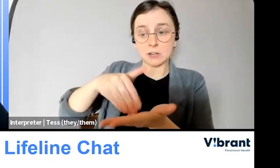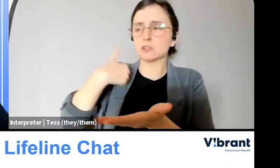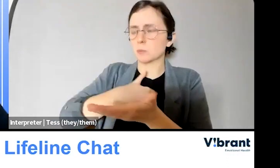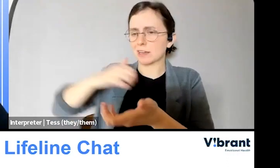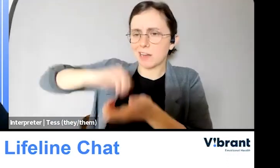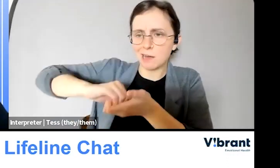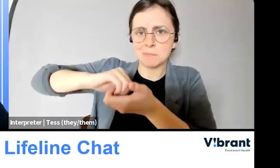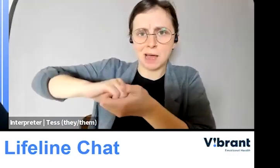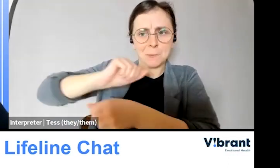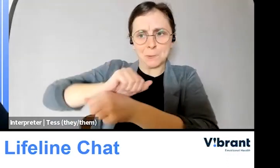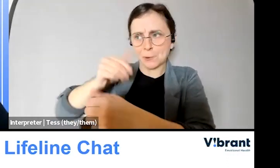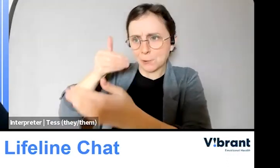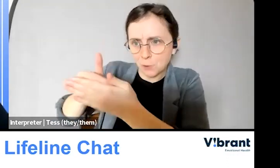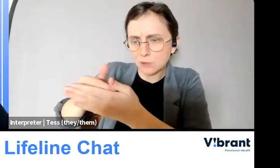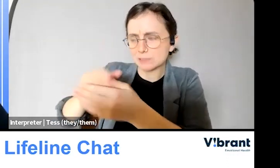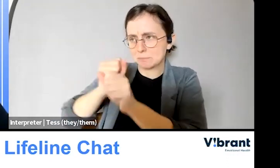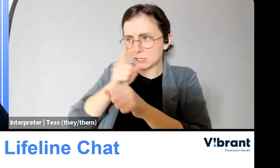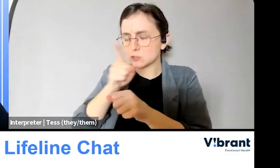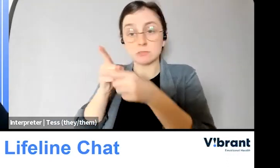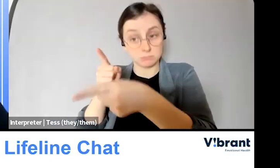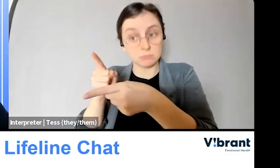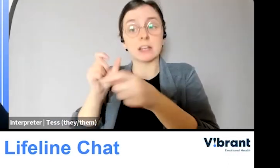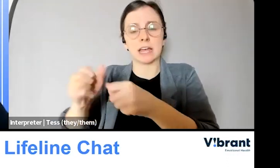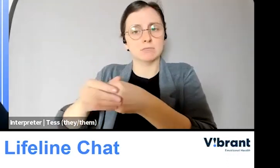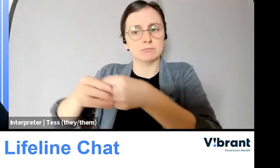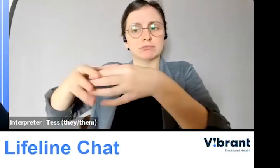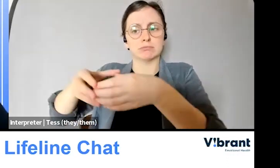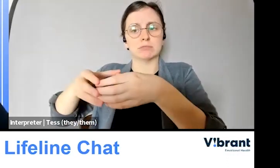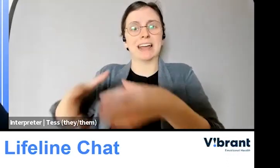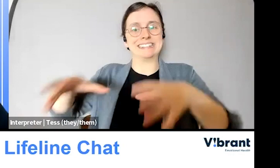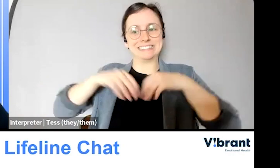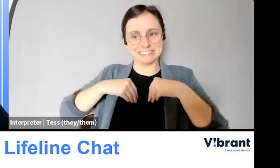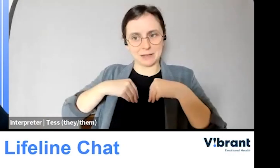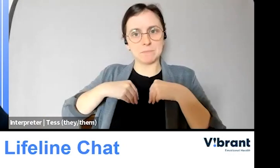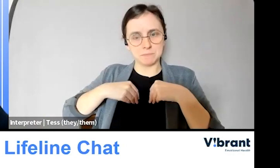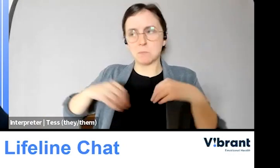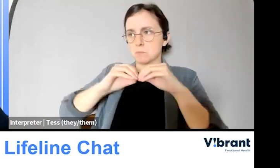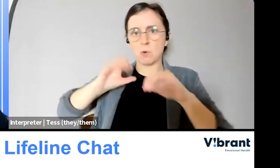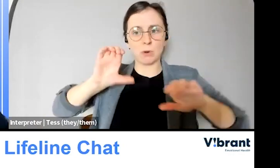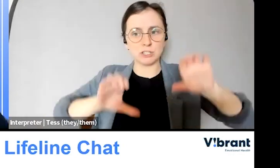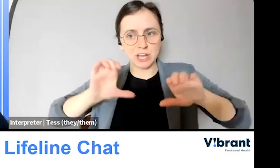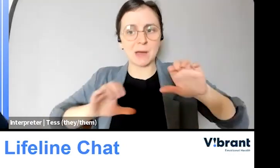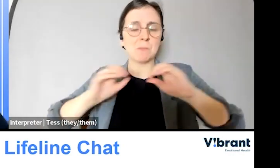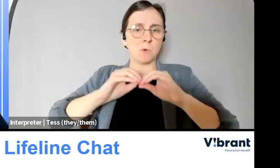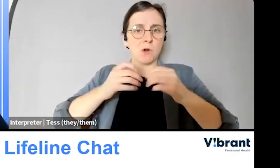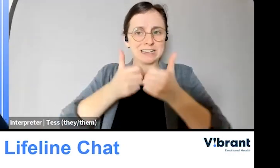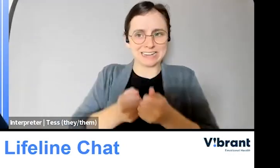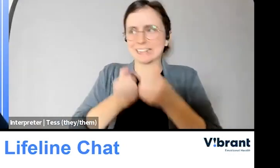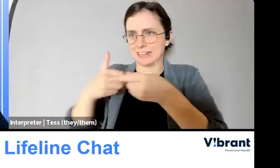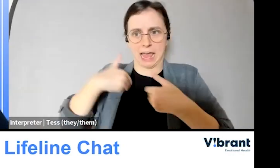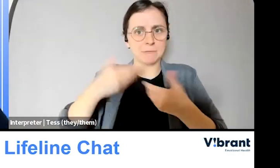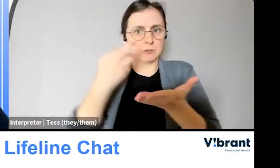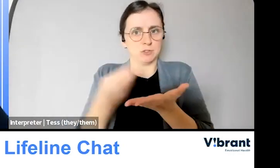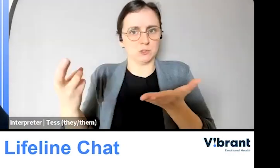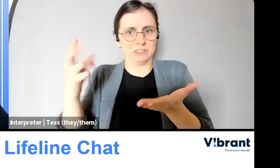building out and have the guidance for taking on additional chats and texts that come in from individuals who